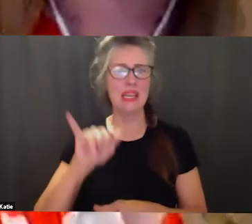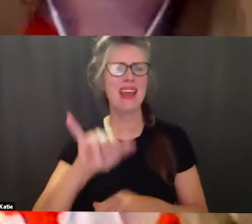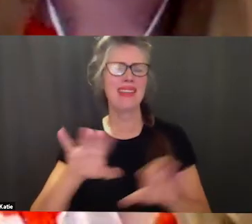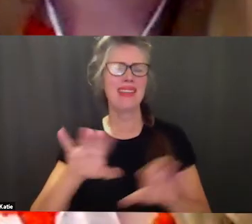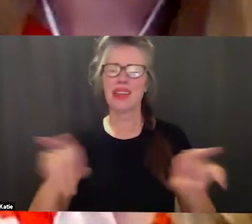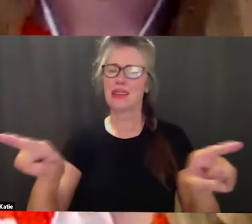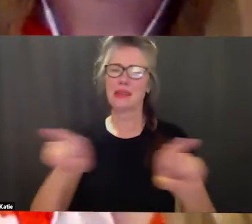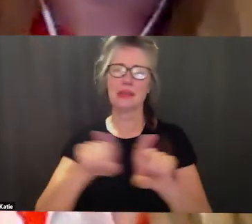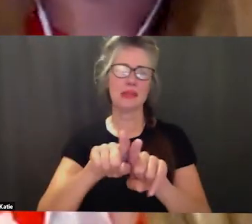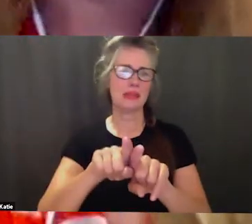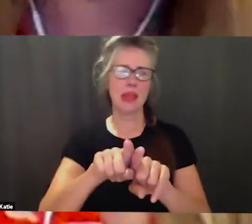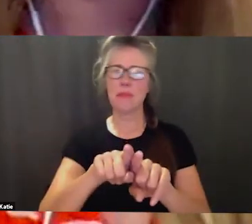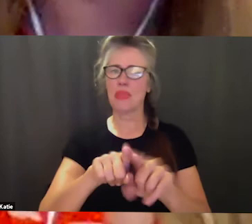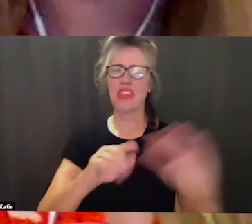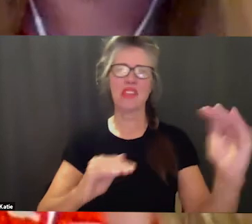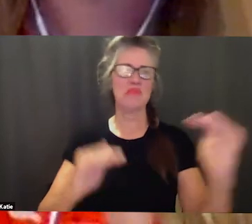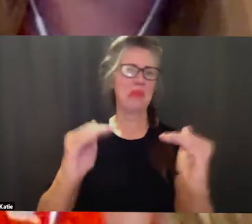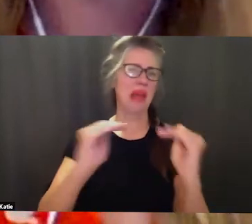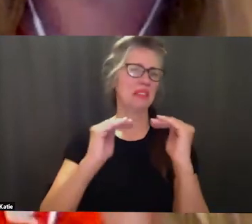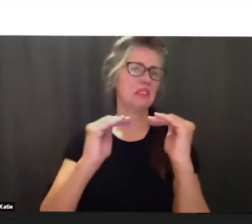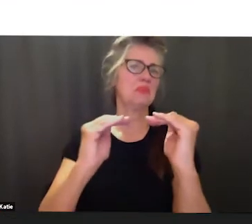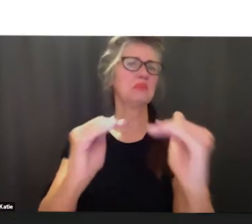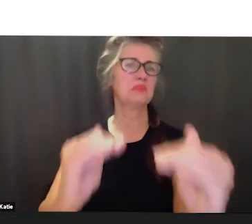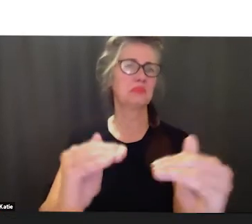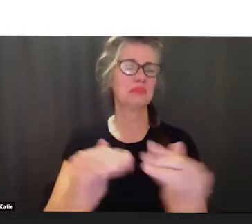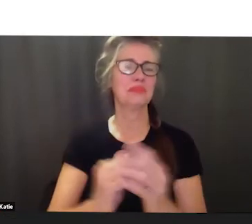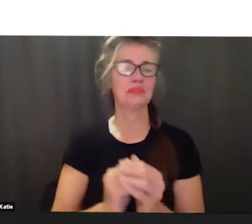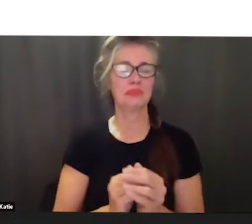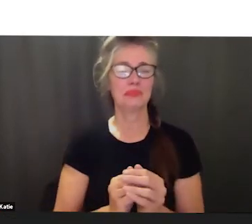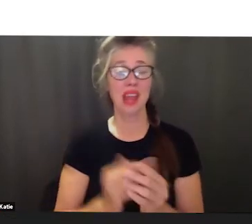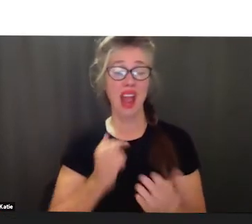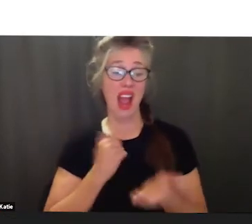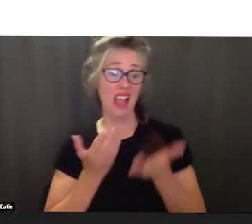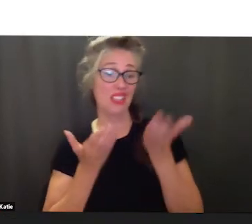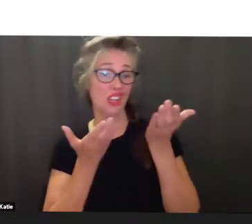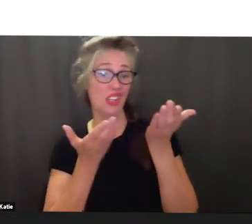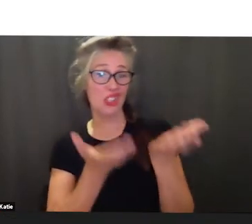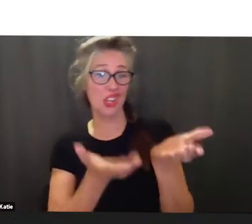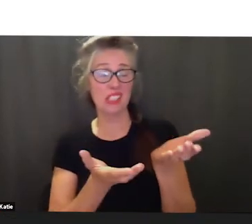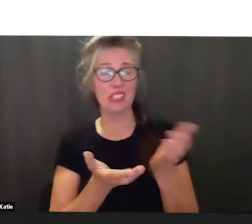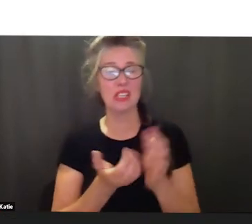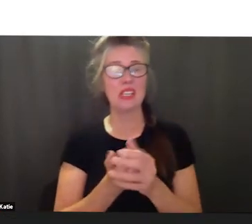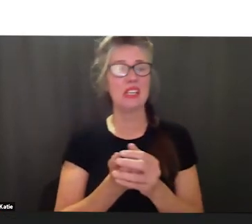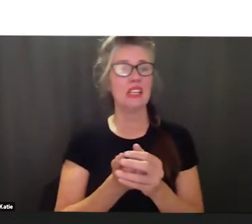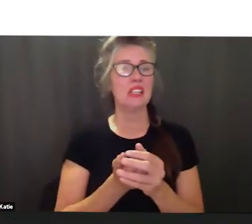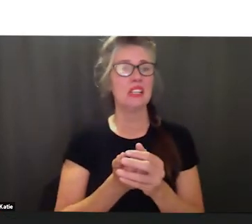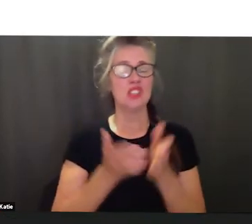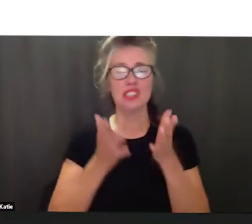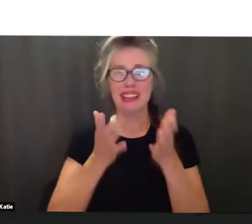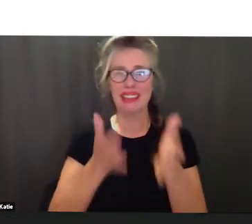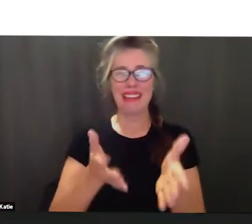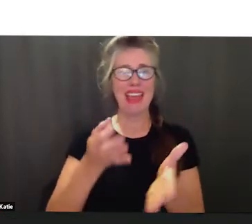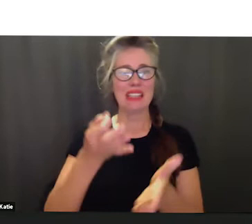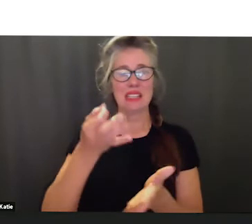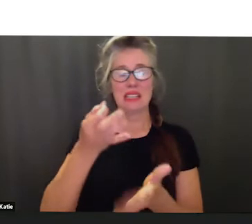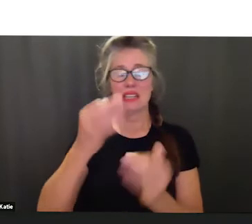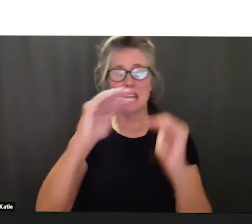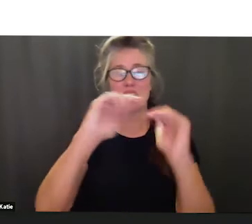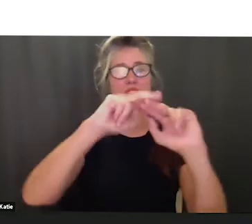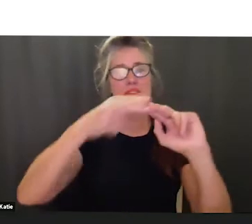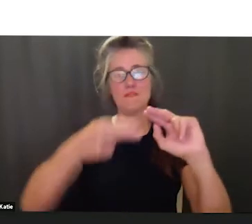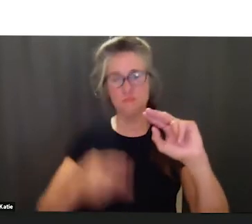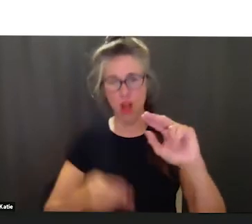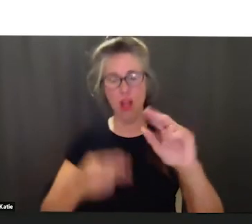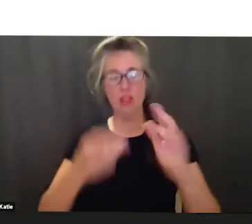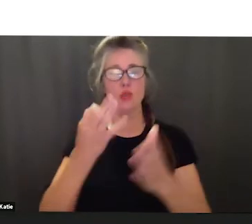the long run, right? I would suggest you just let it fall to fund balance so that it does